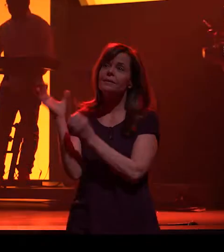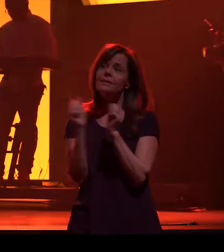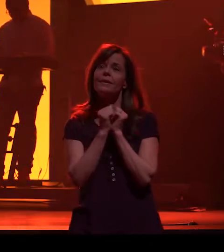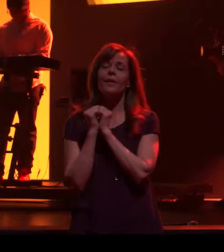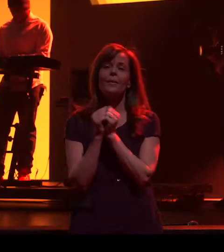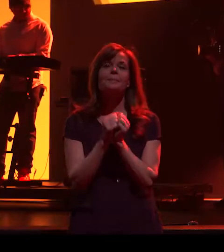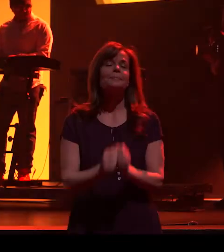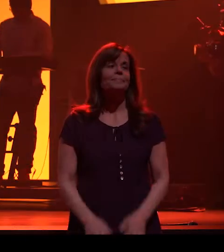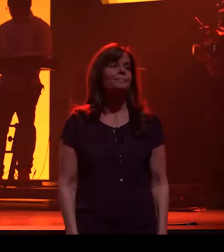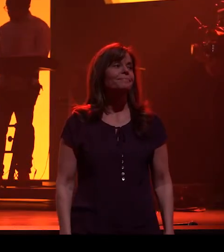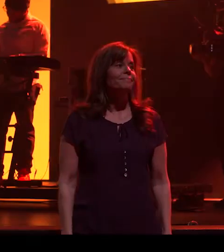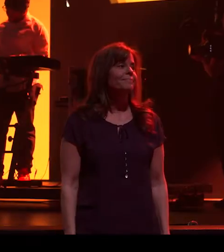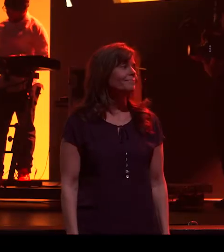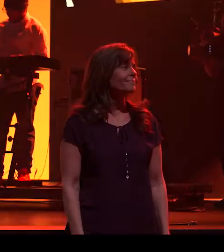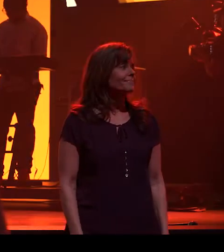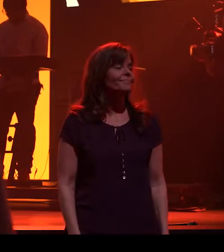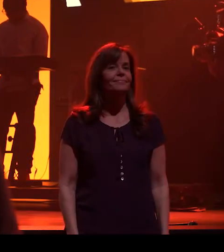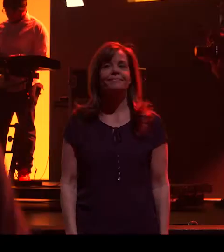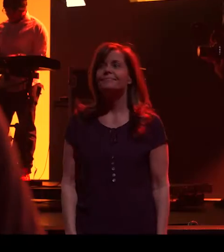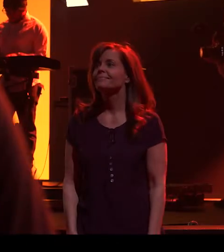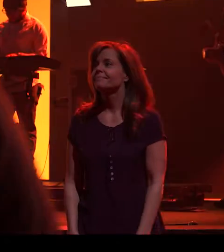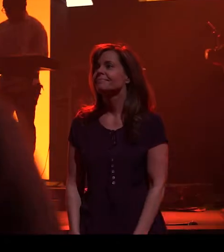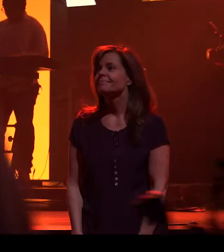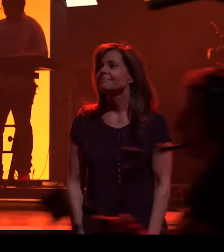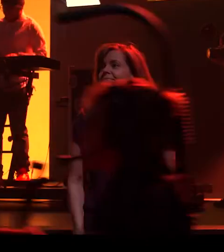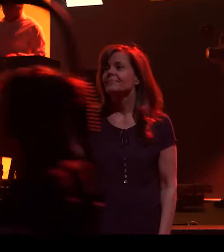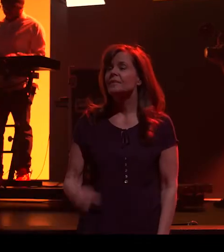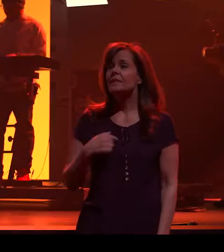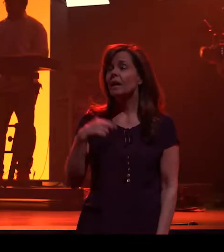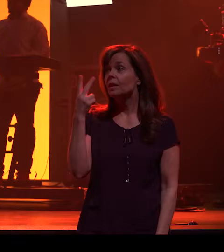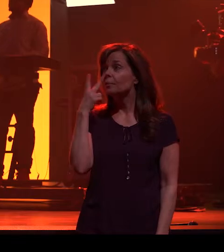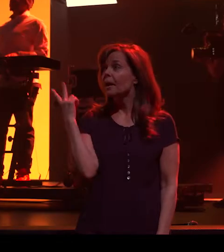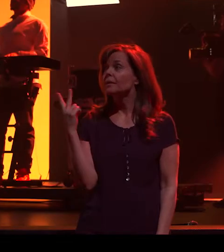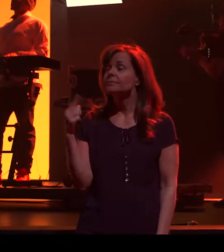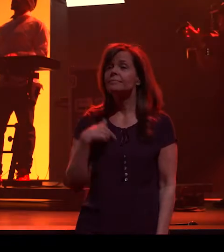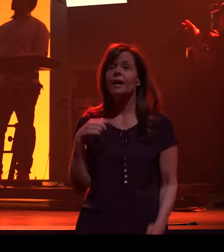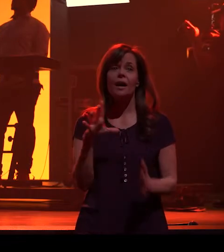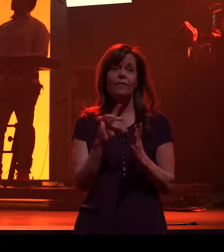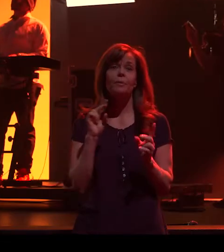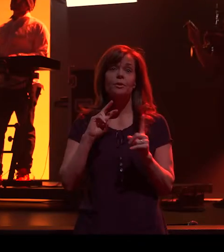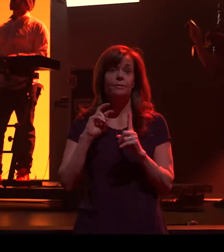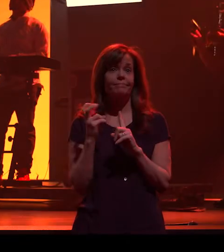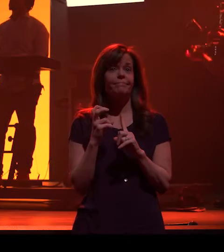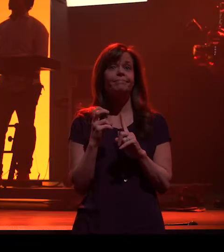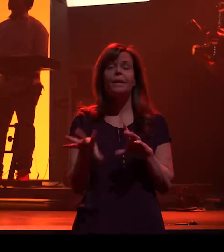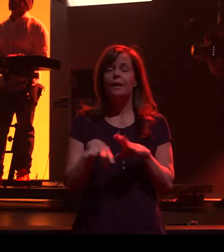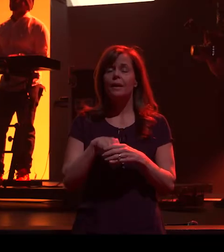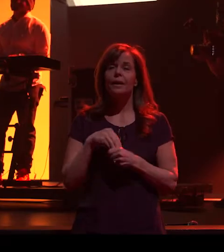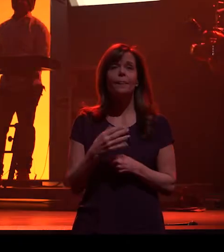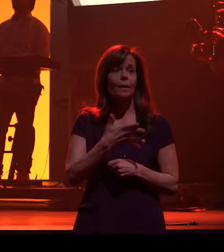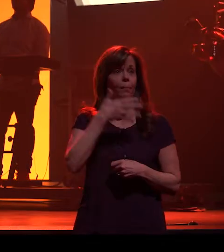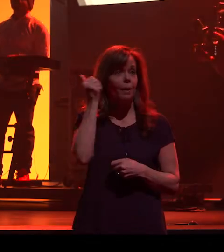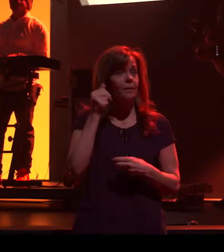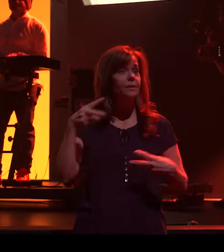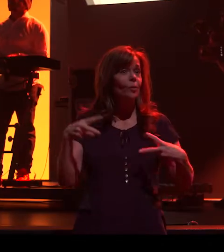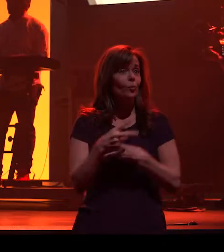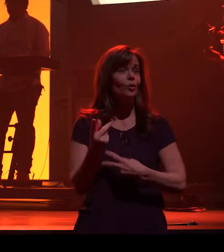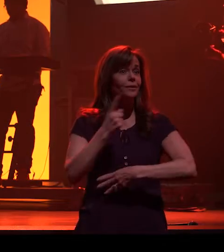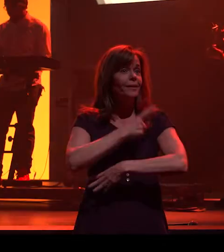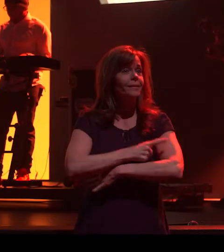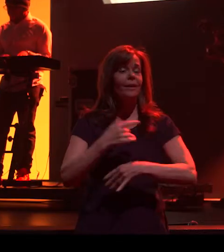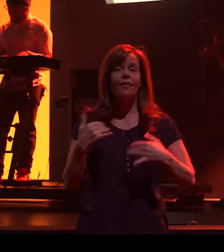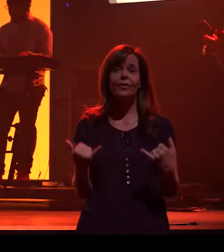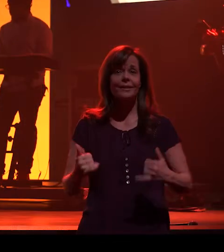Here we go. As I reflect, I find perspective. They're in the best and worst days